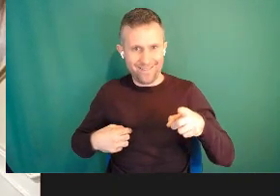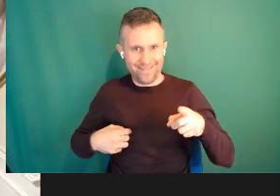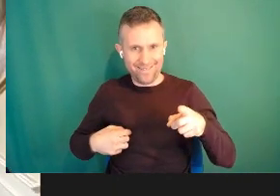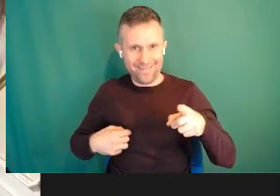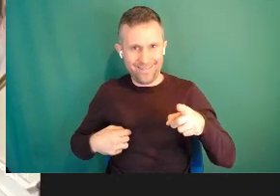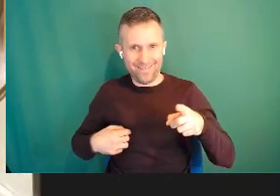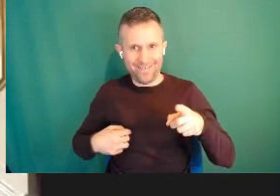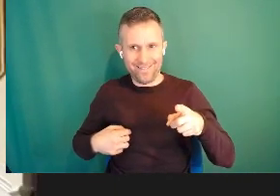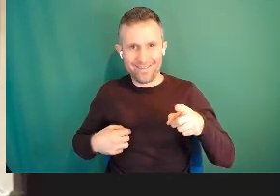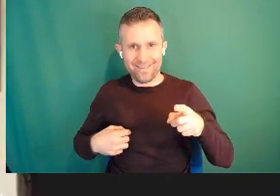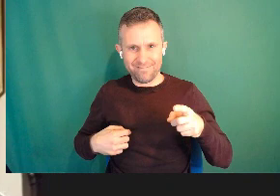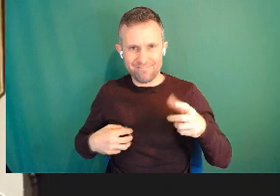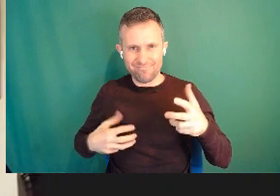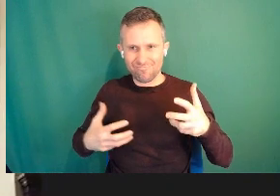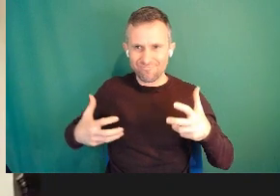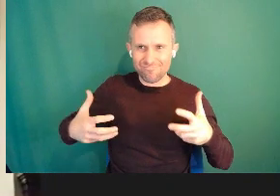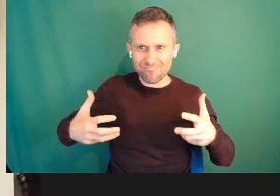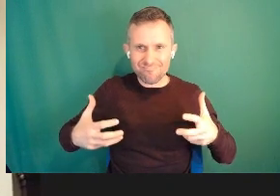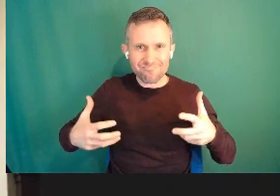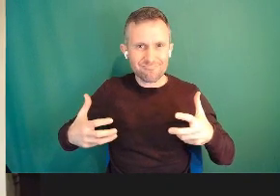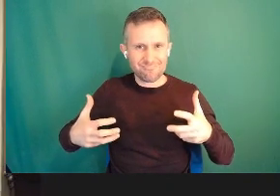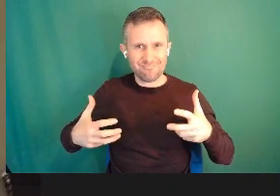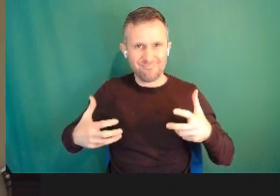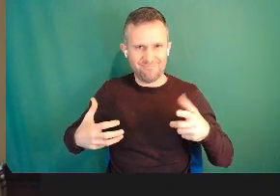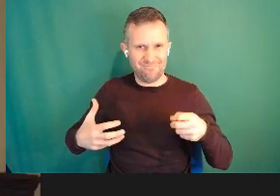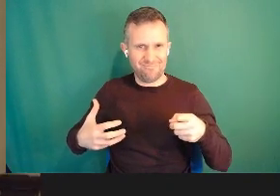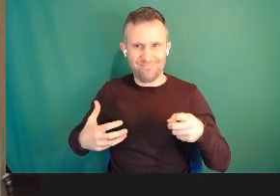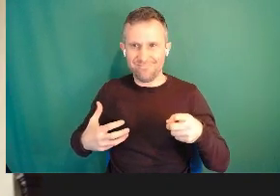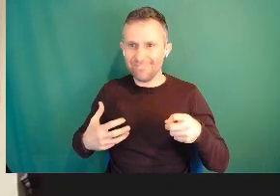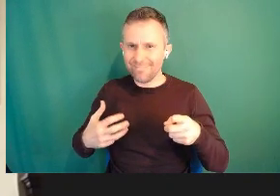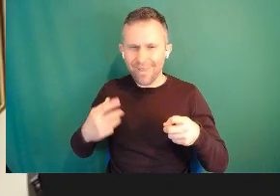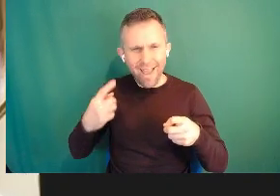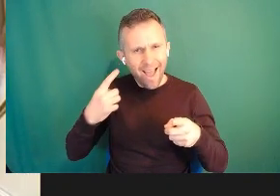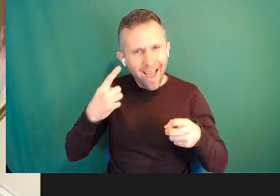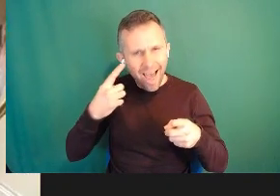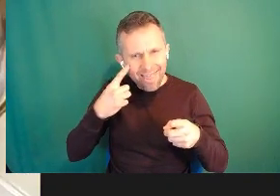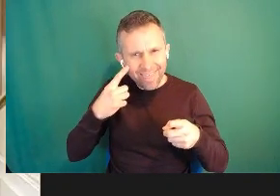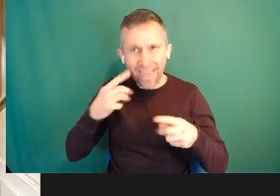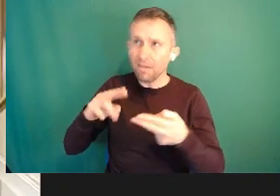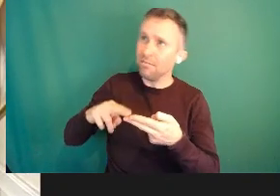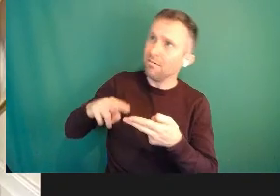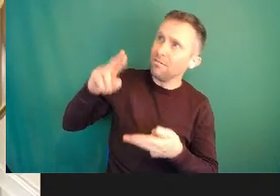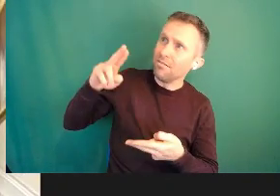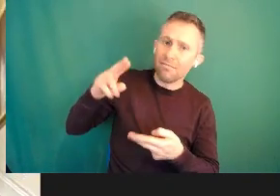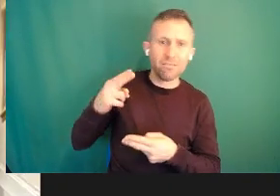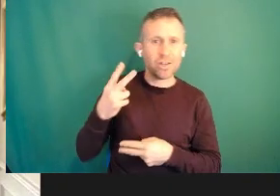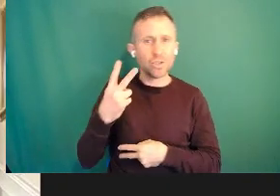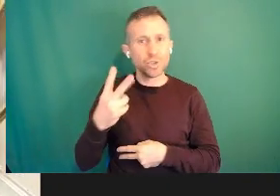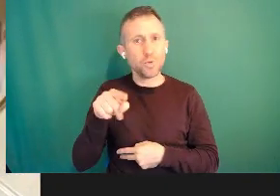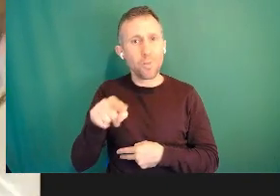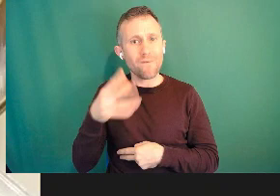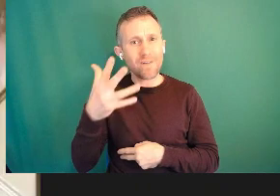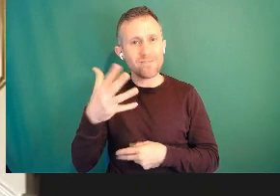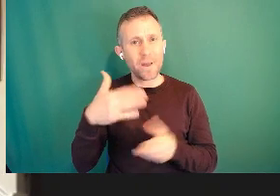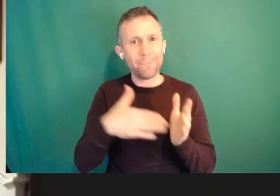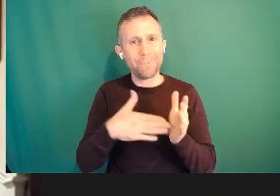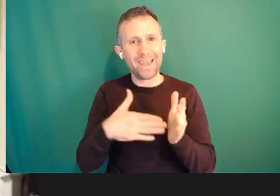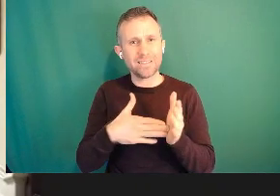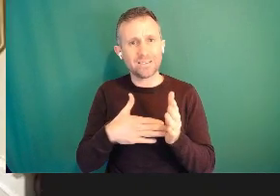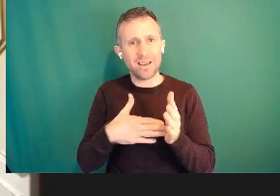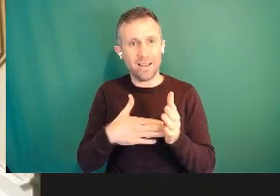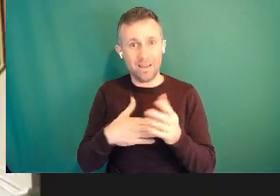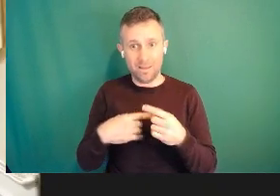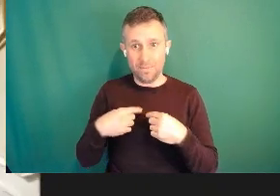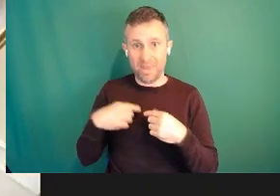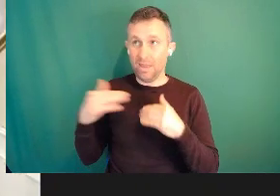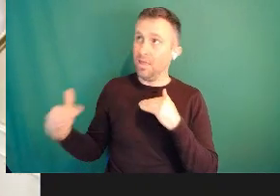is, I think it must be at least 2.5 meters tall. It's significantly taller than me. It's made of polystyrene and fake fur, and it